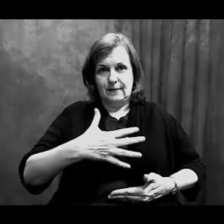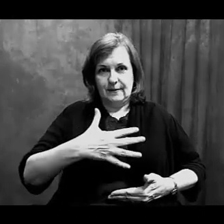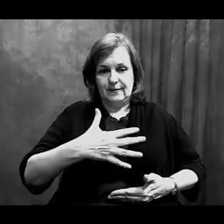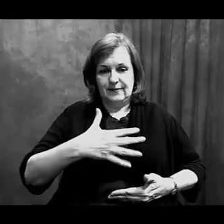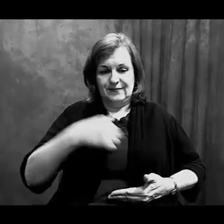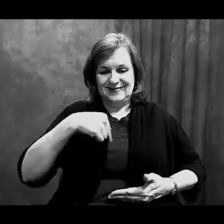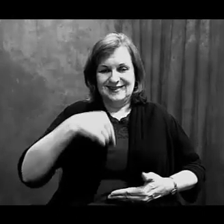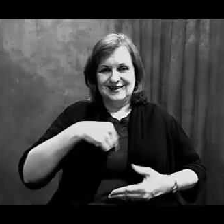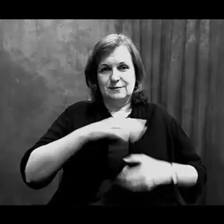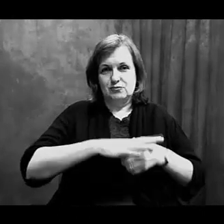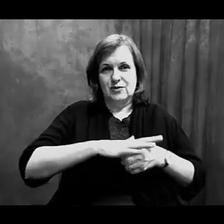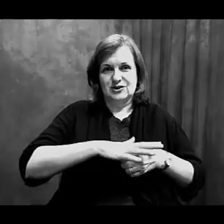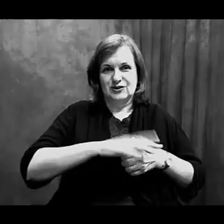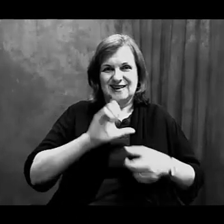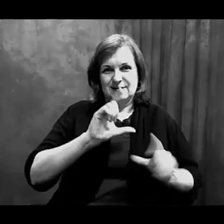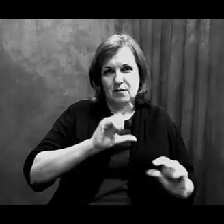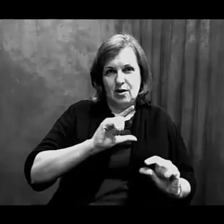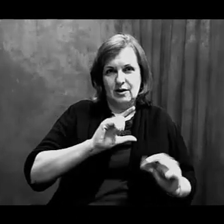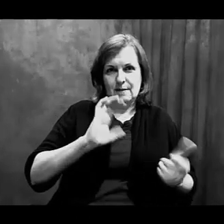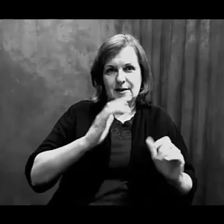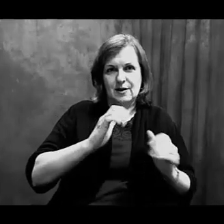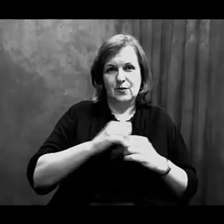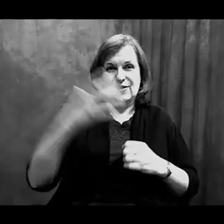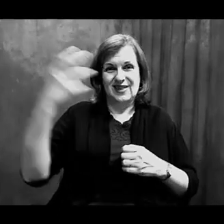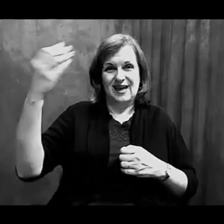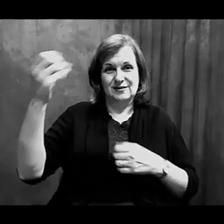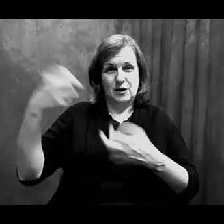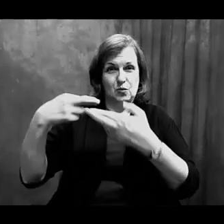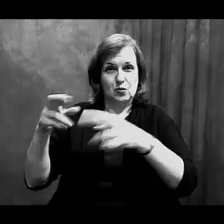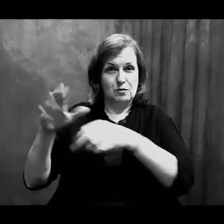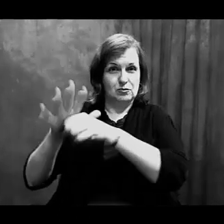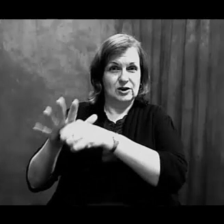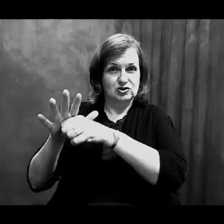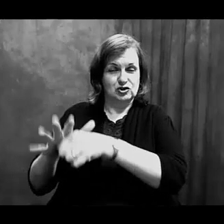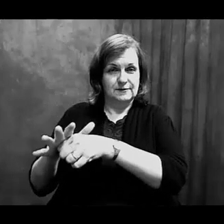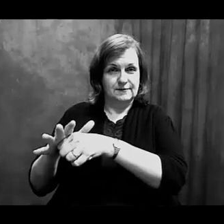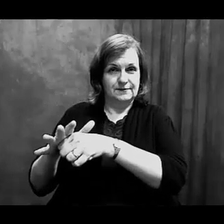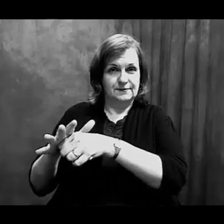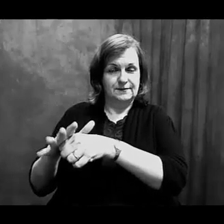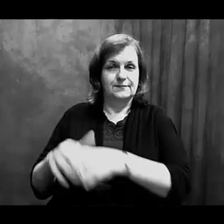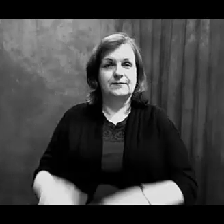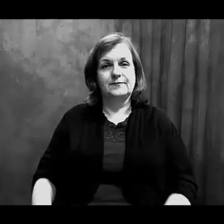is less than the pressure outside in the room.